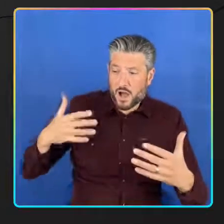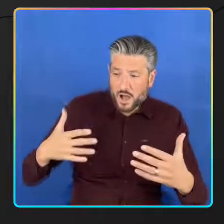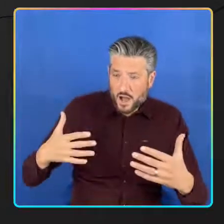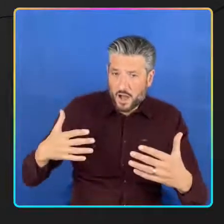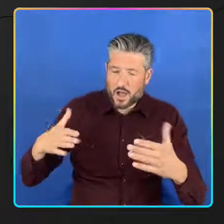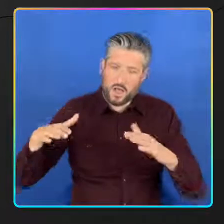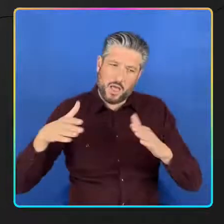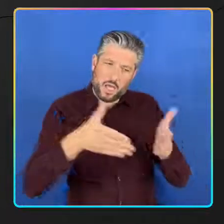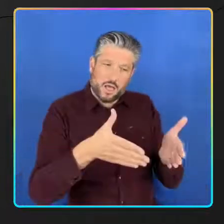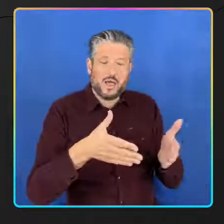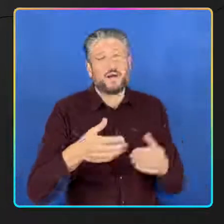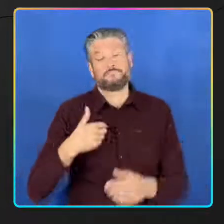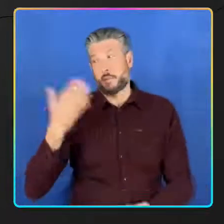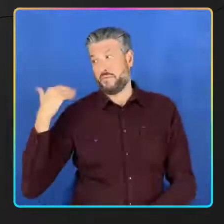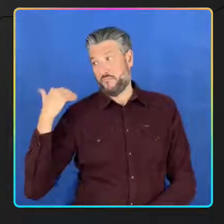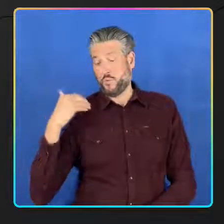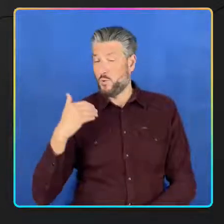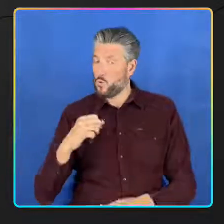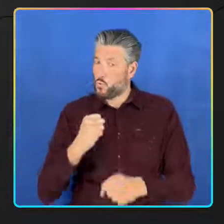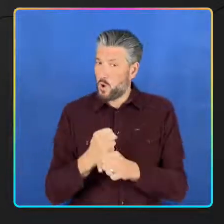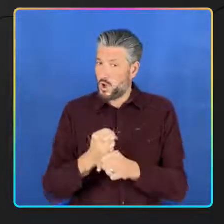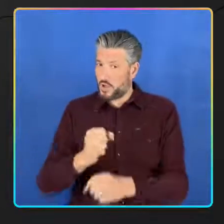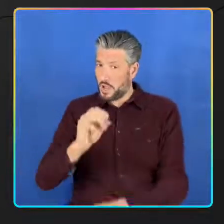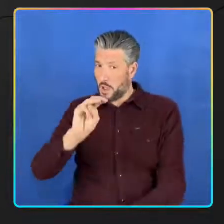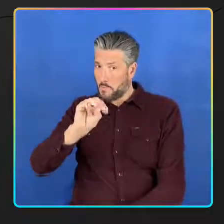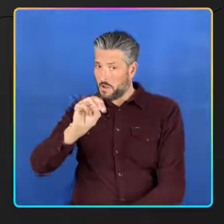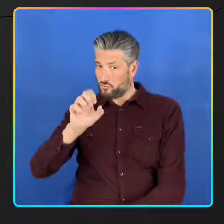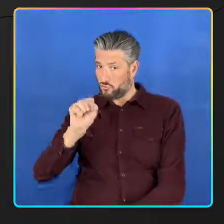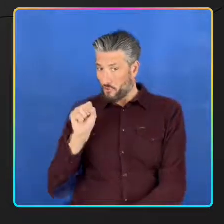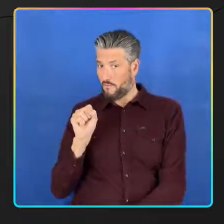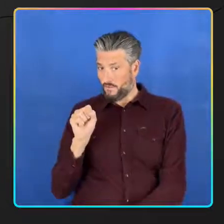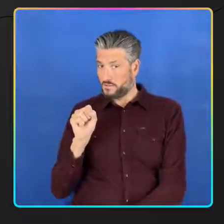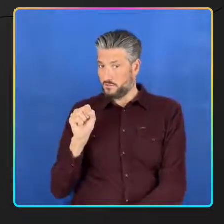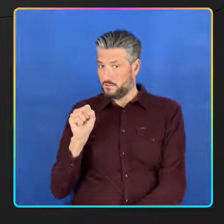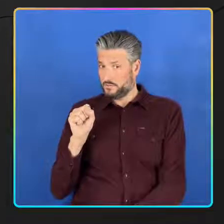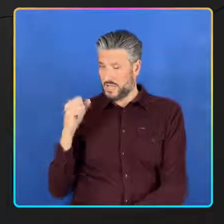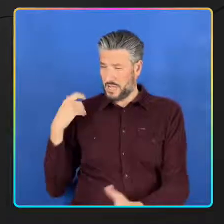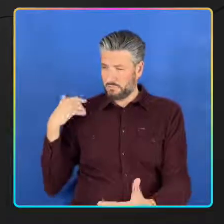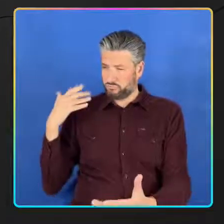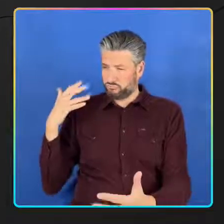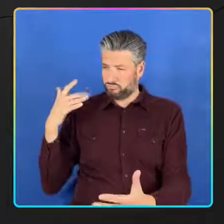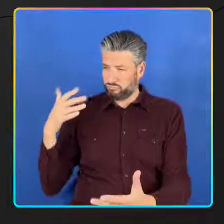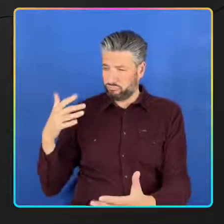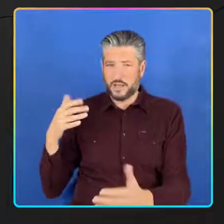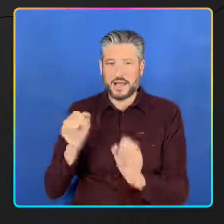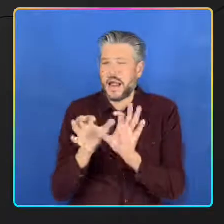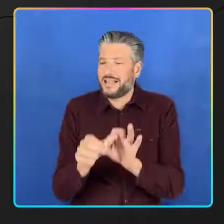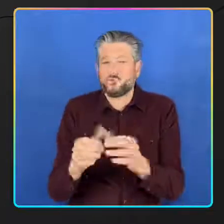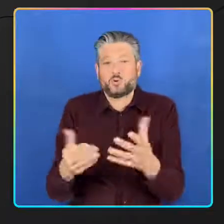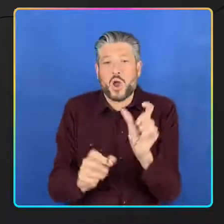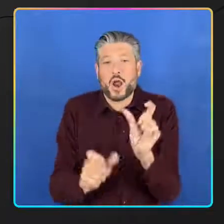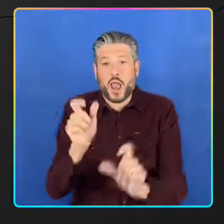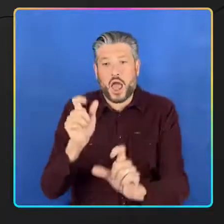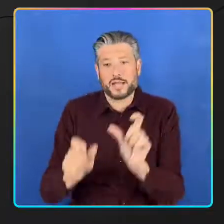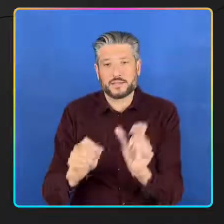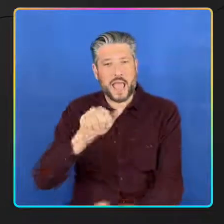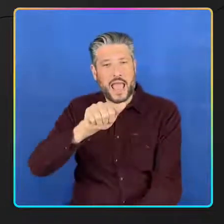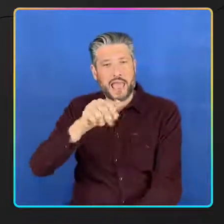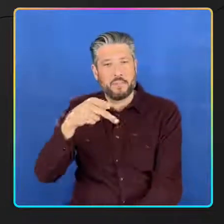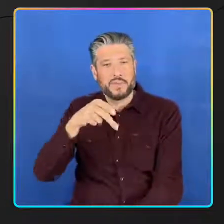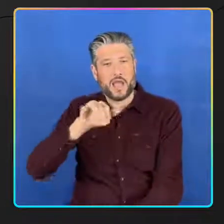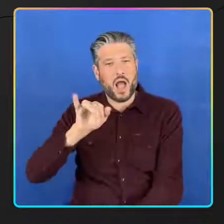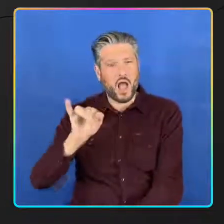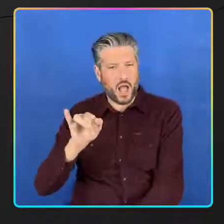long time ago on client like APIs for writing client side